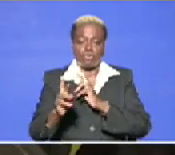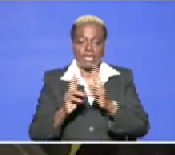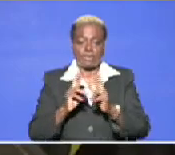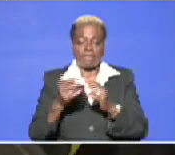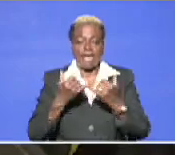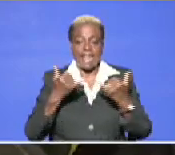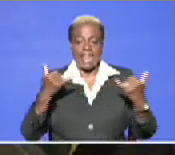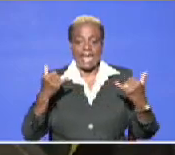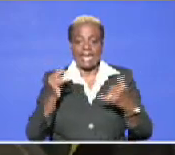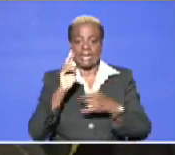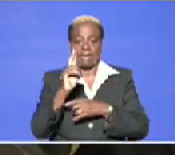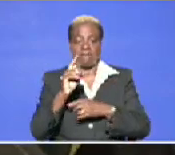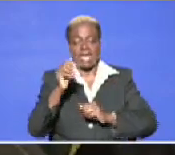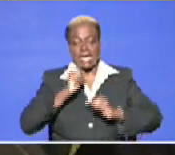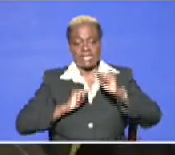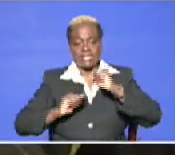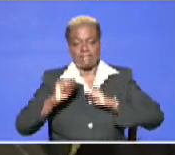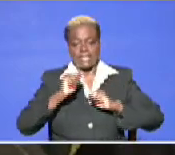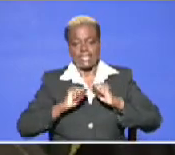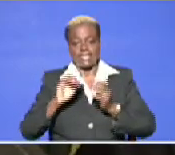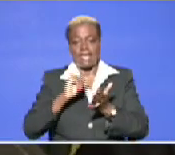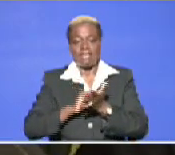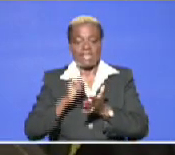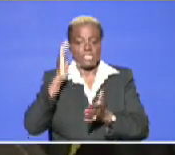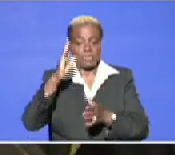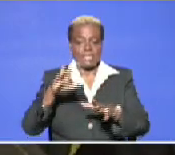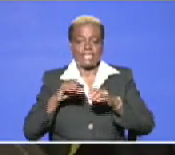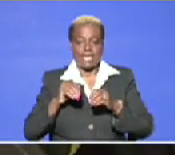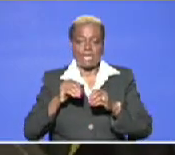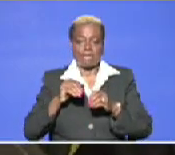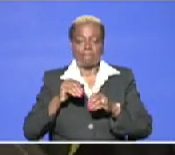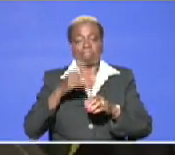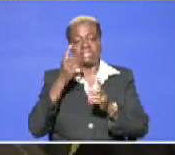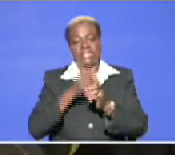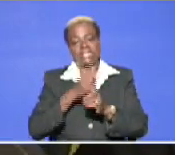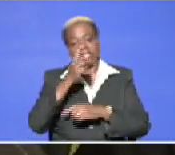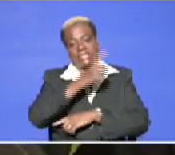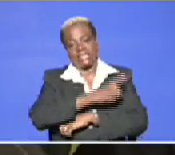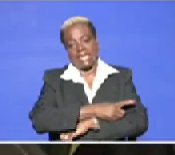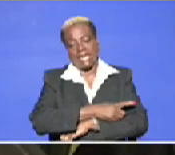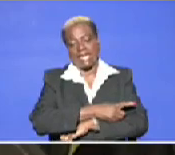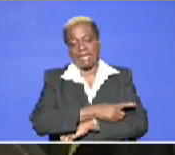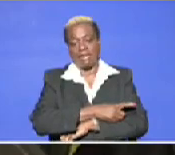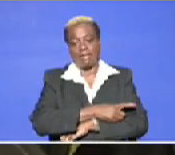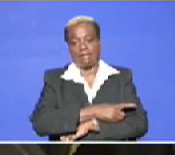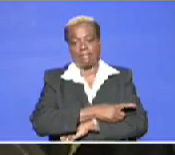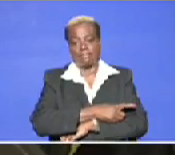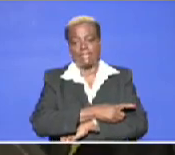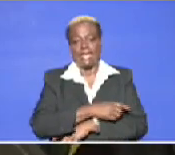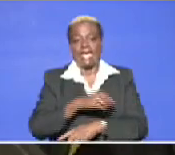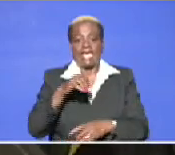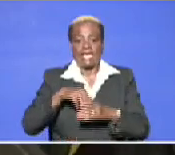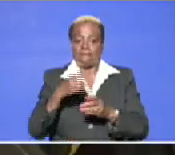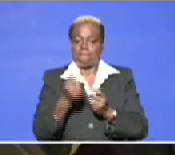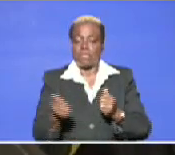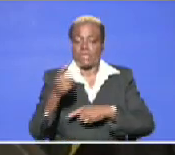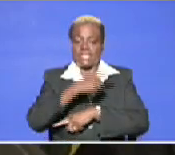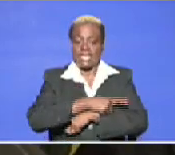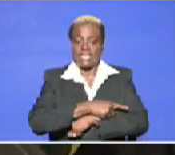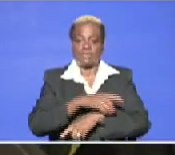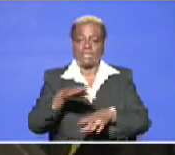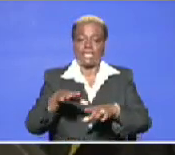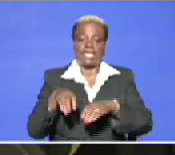onshore activities that will take place on a daily basis. In a few days, we'll be able to give a